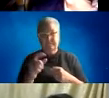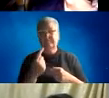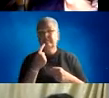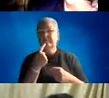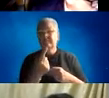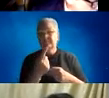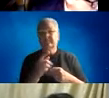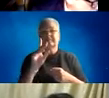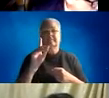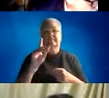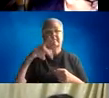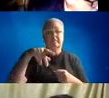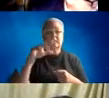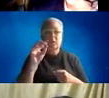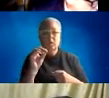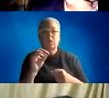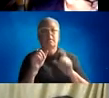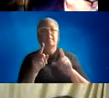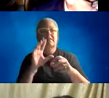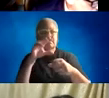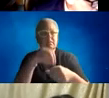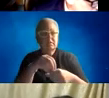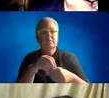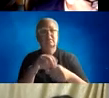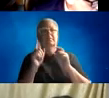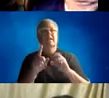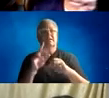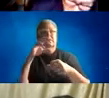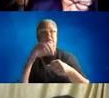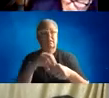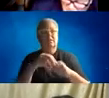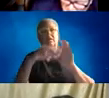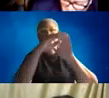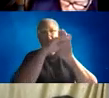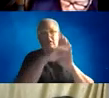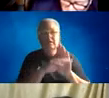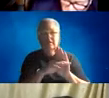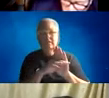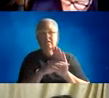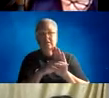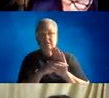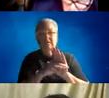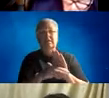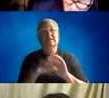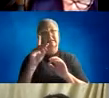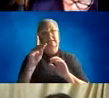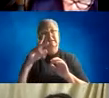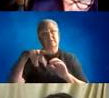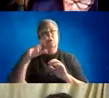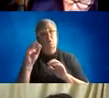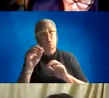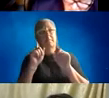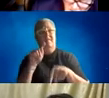and they should be included in the formation of policies. If evidence shows that DPOs are involved, then the goal is